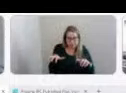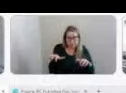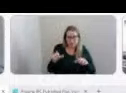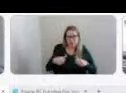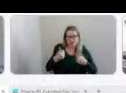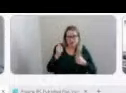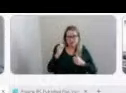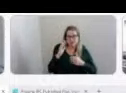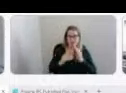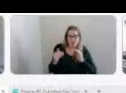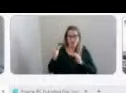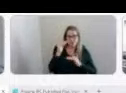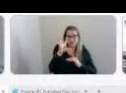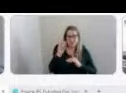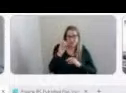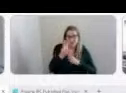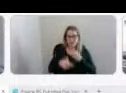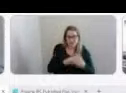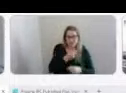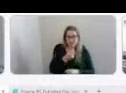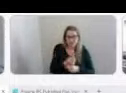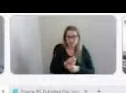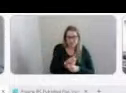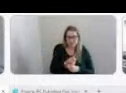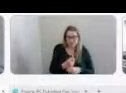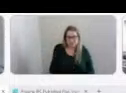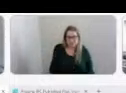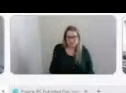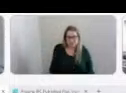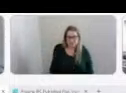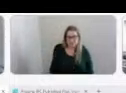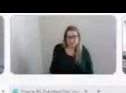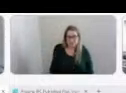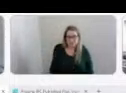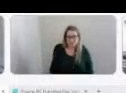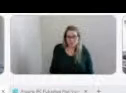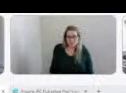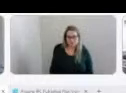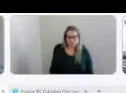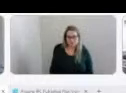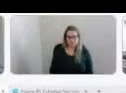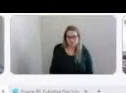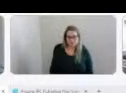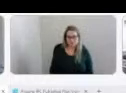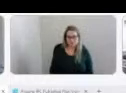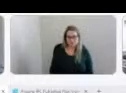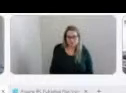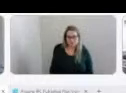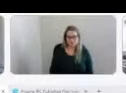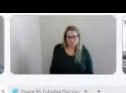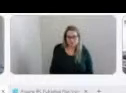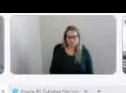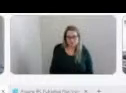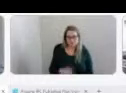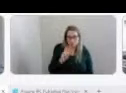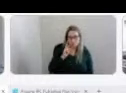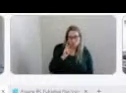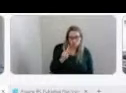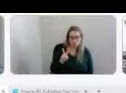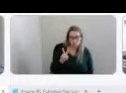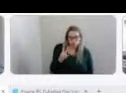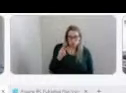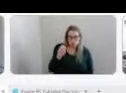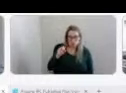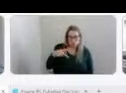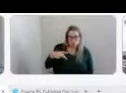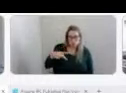50 years it's like a chimera shaped district that's the best way i know how to put it so in looking over the release map and